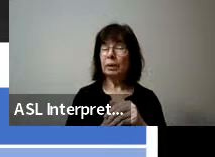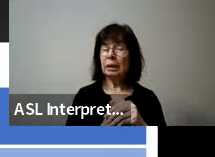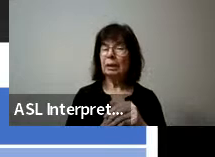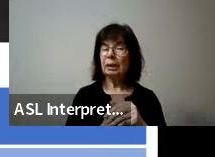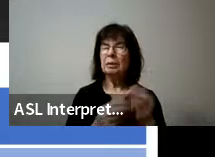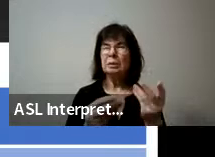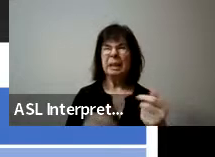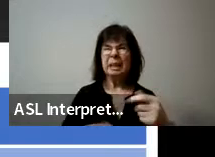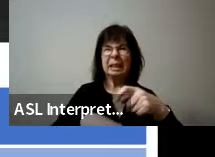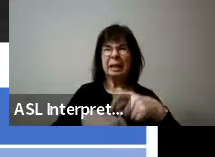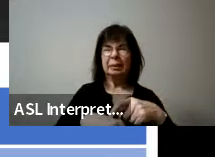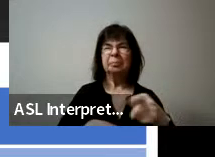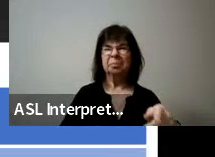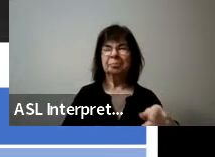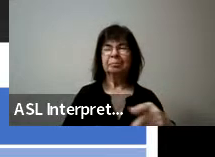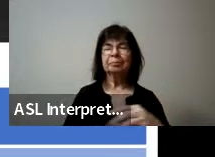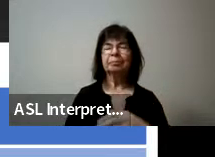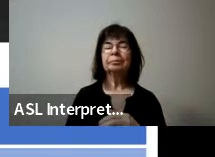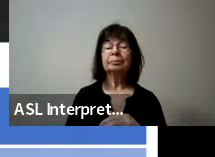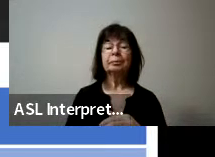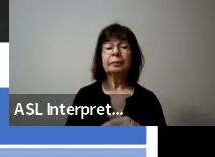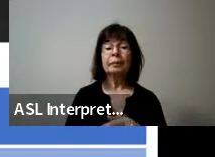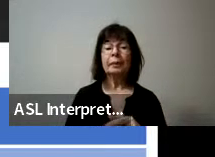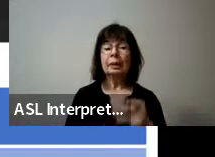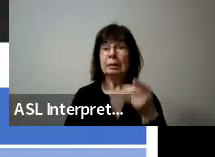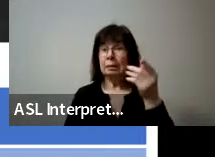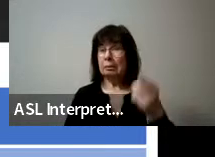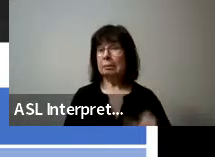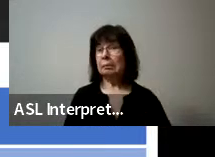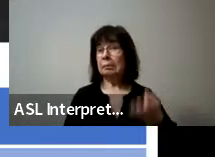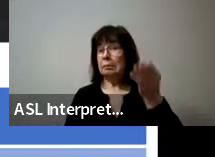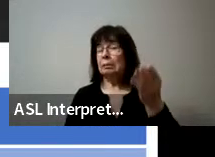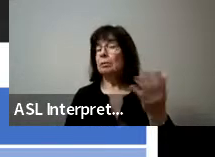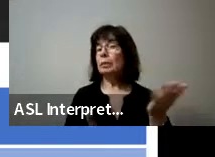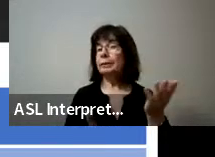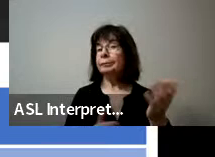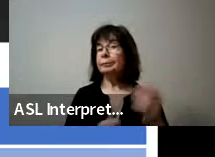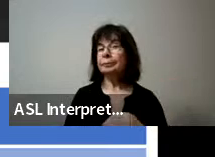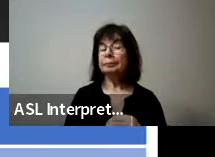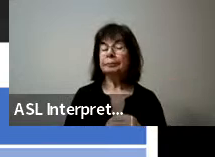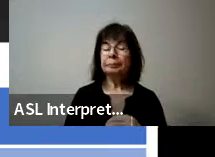tonight. These are